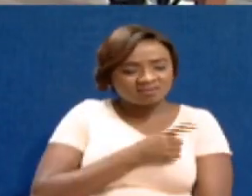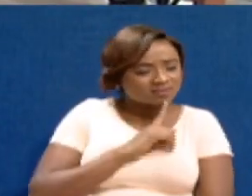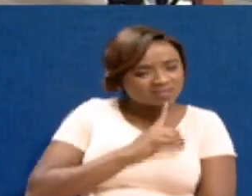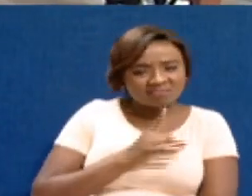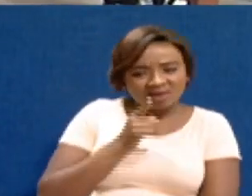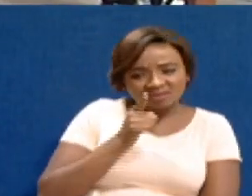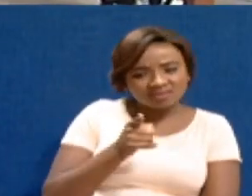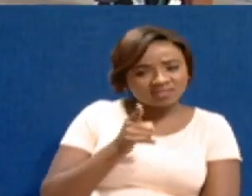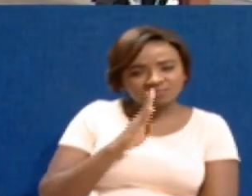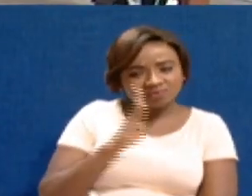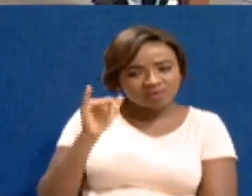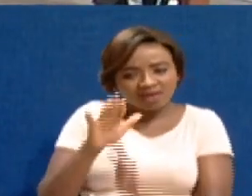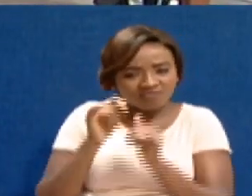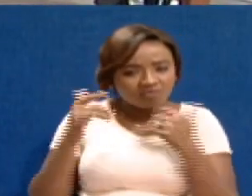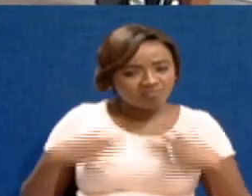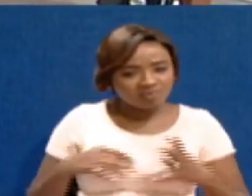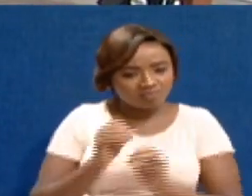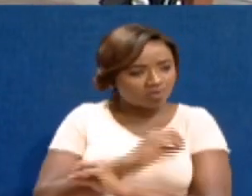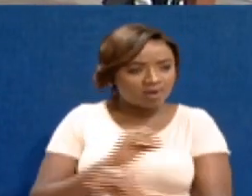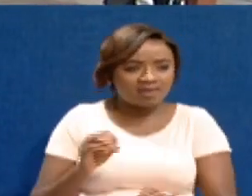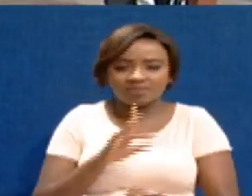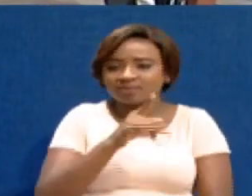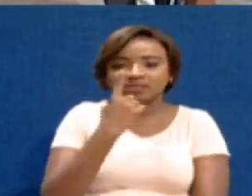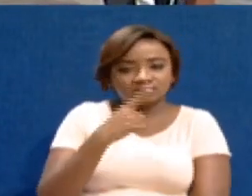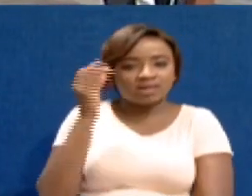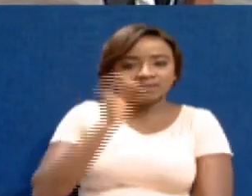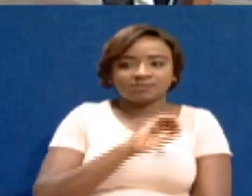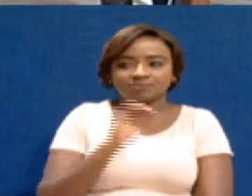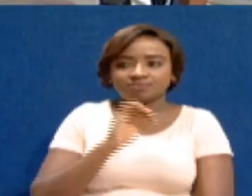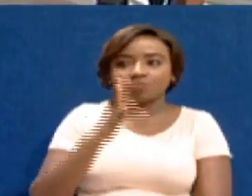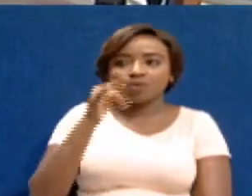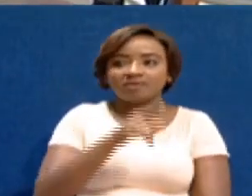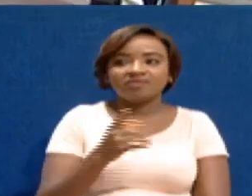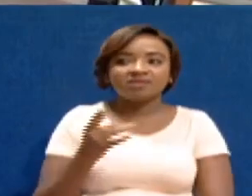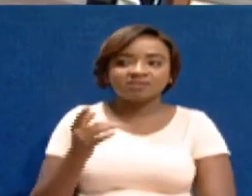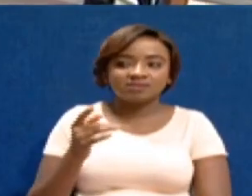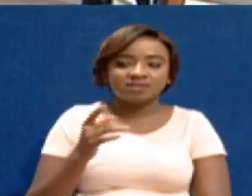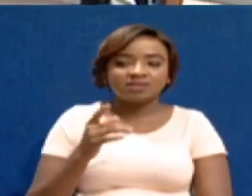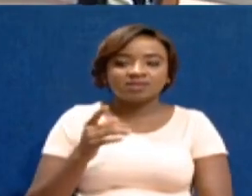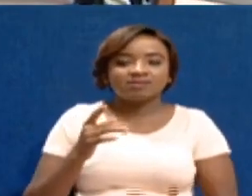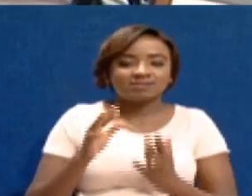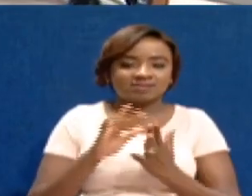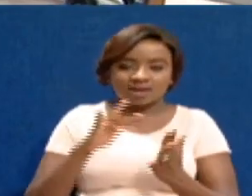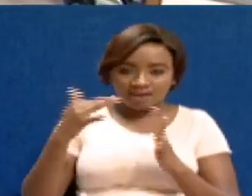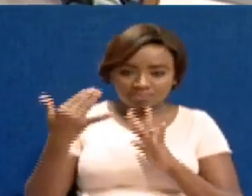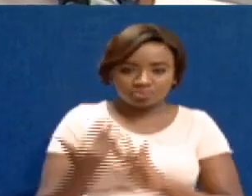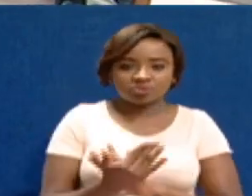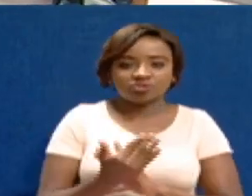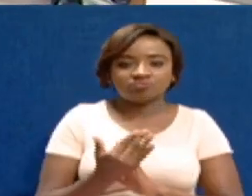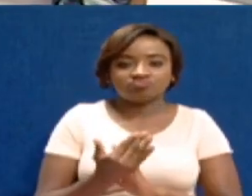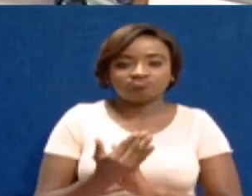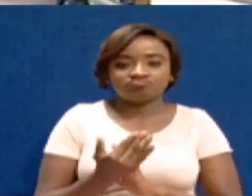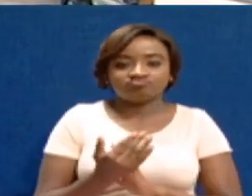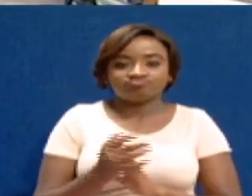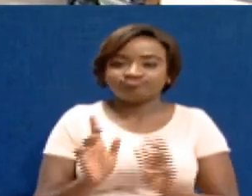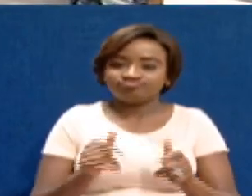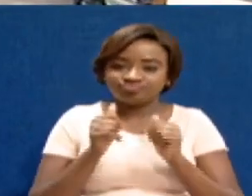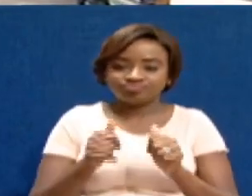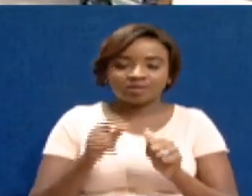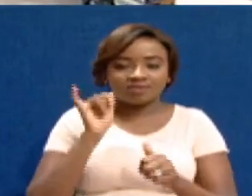etc. So obviously, 2010 had 207 post-election violence. The 2010